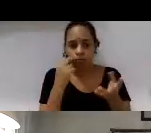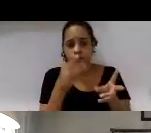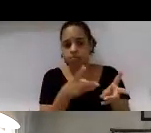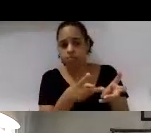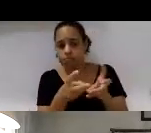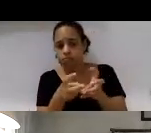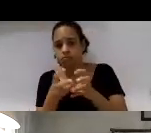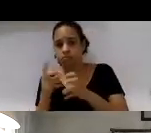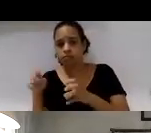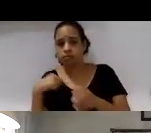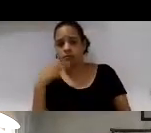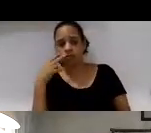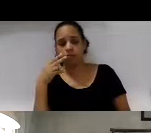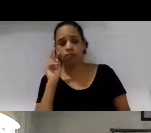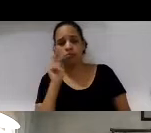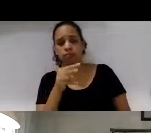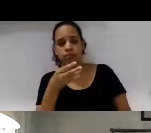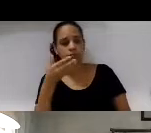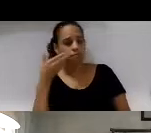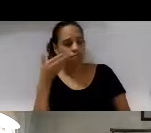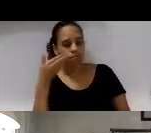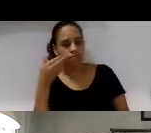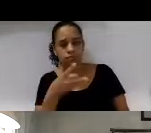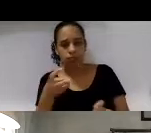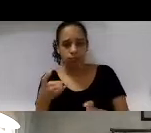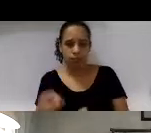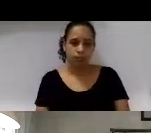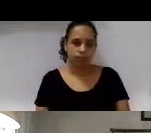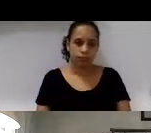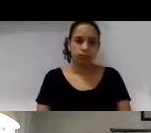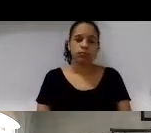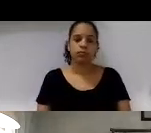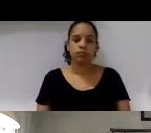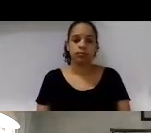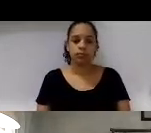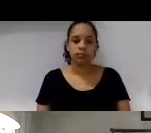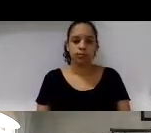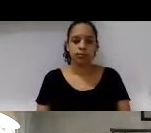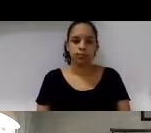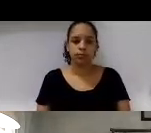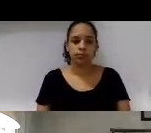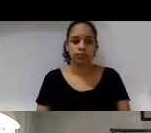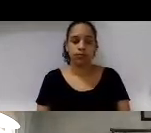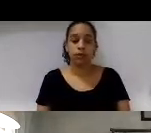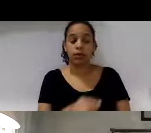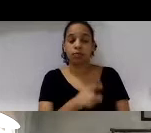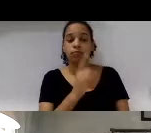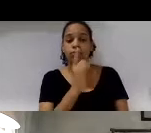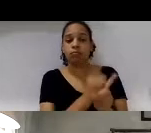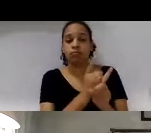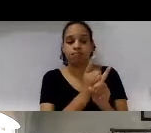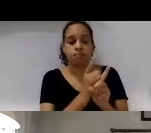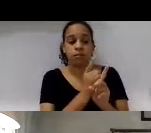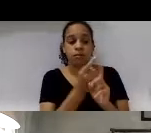the roots of capitalism. Peasants were driven off the land to leave room for sheep, which were now more profitable than